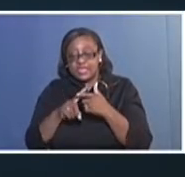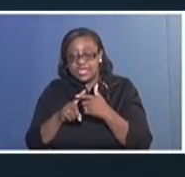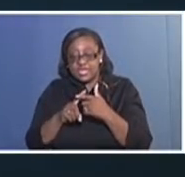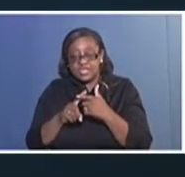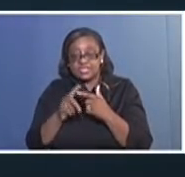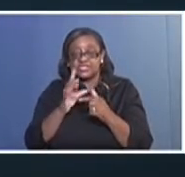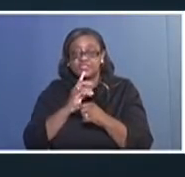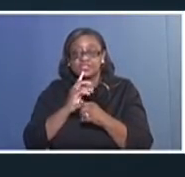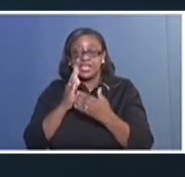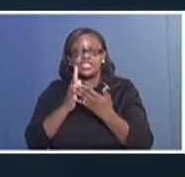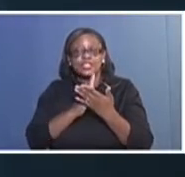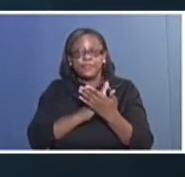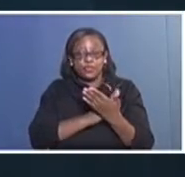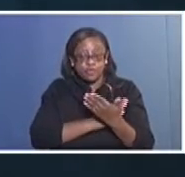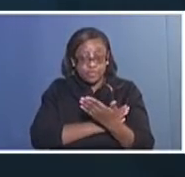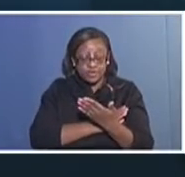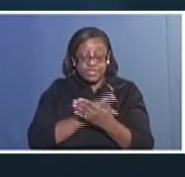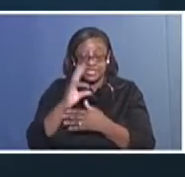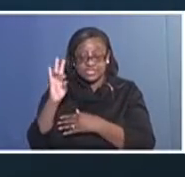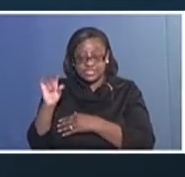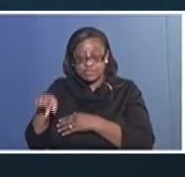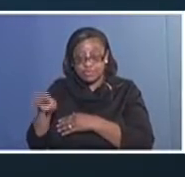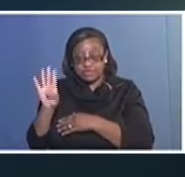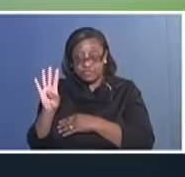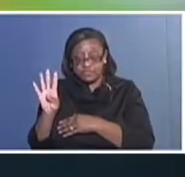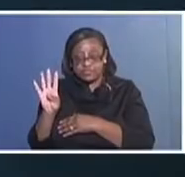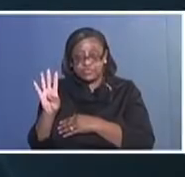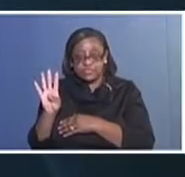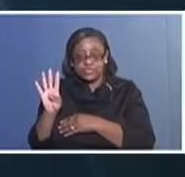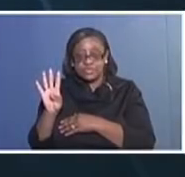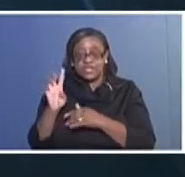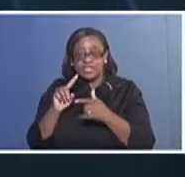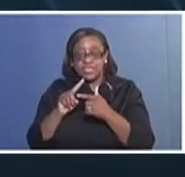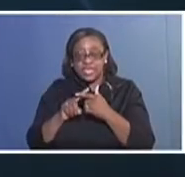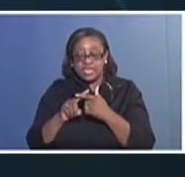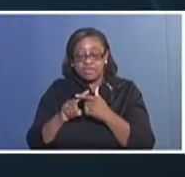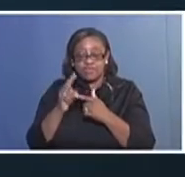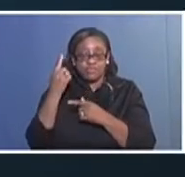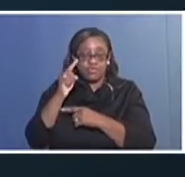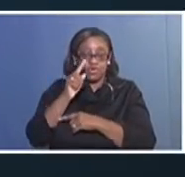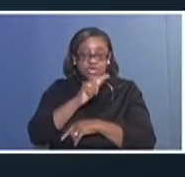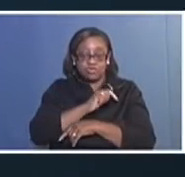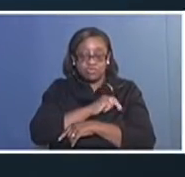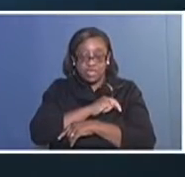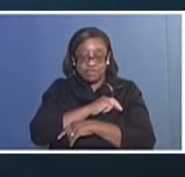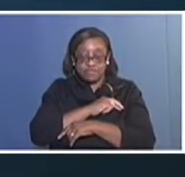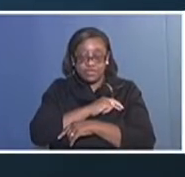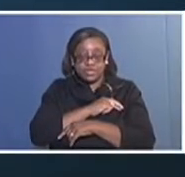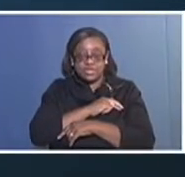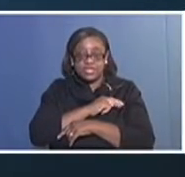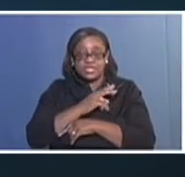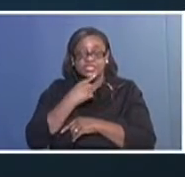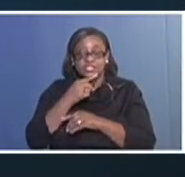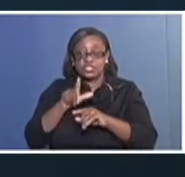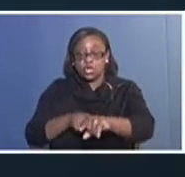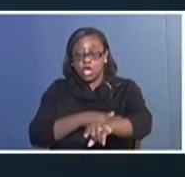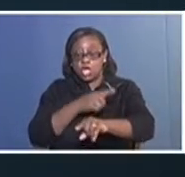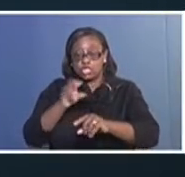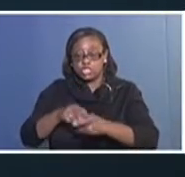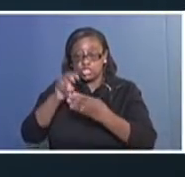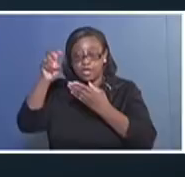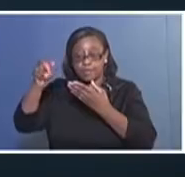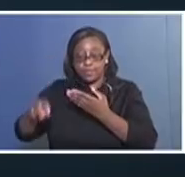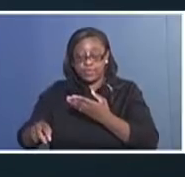was a huge improvement from the 7.42 that she ran in preliminaries. As for Tilford Rutherford, she was in action in the long jump, where she